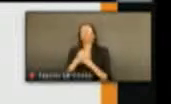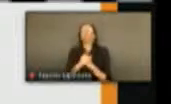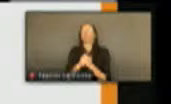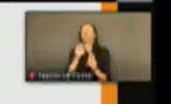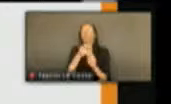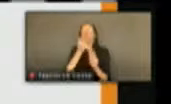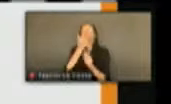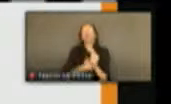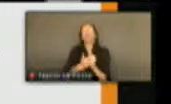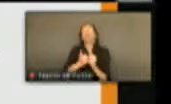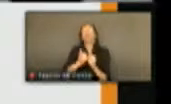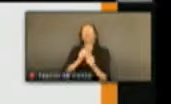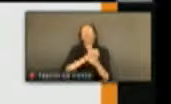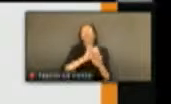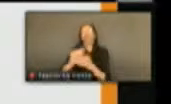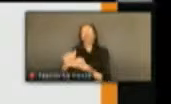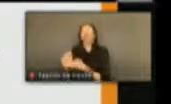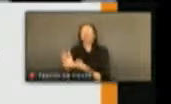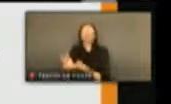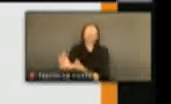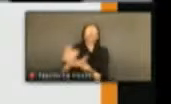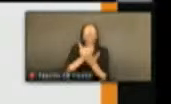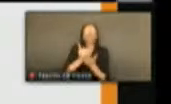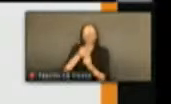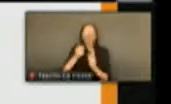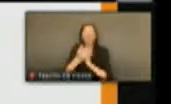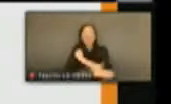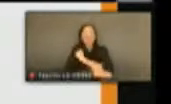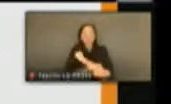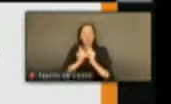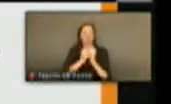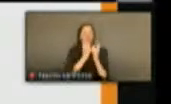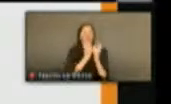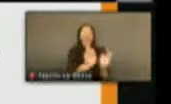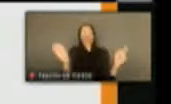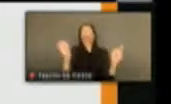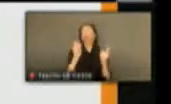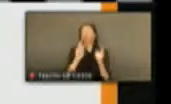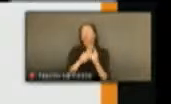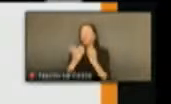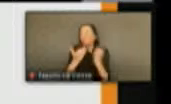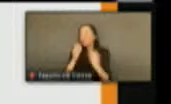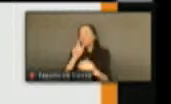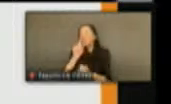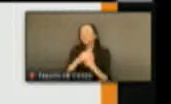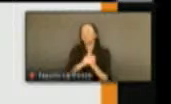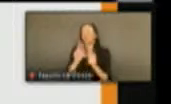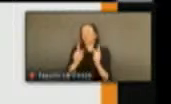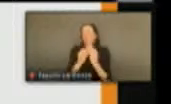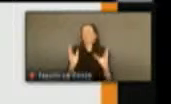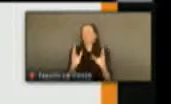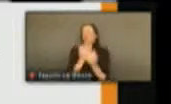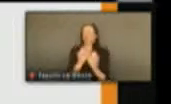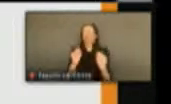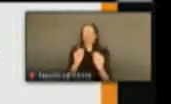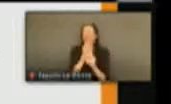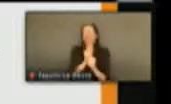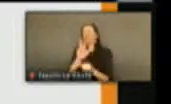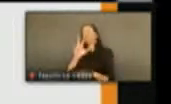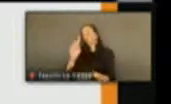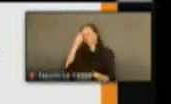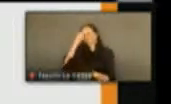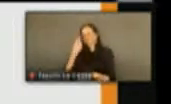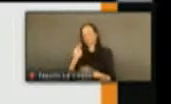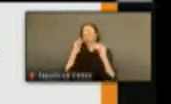it is directed to services. Public safety receives 31 cents. Neighborhood and infrastructure